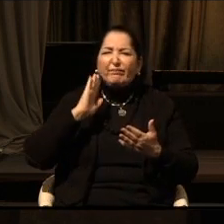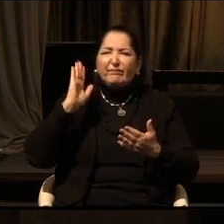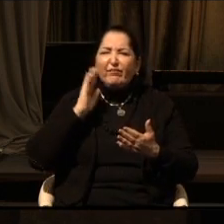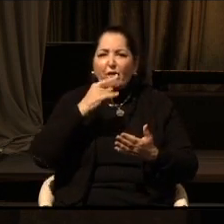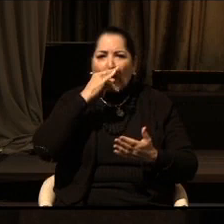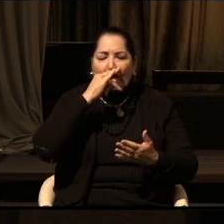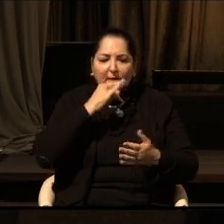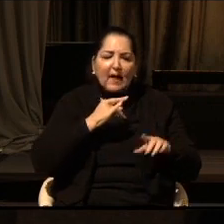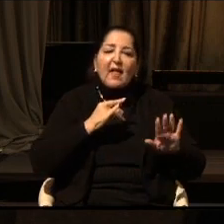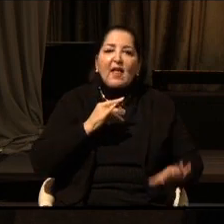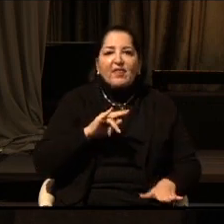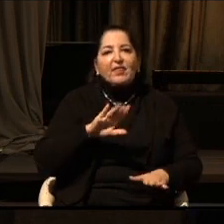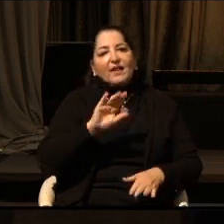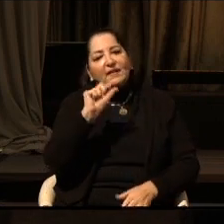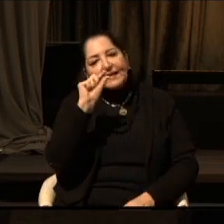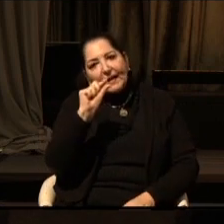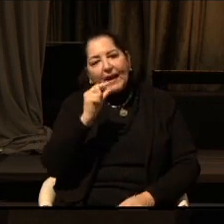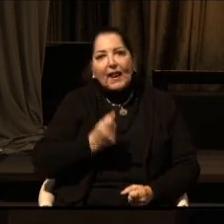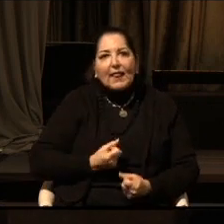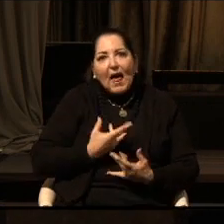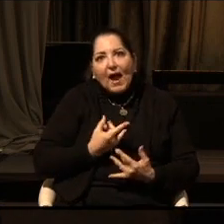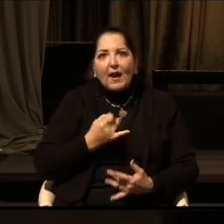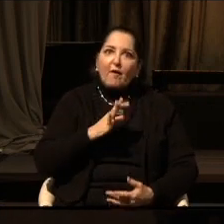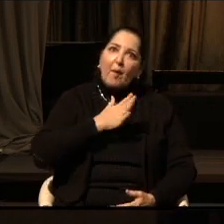song that is just about I.